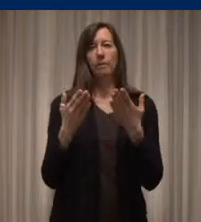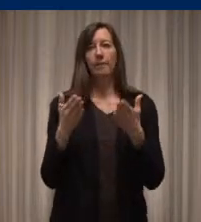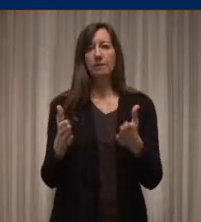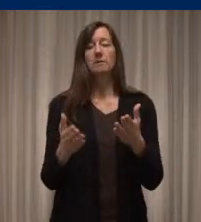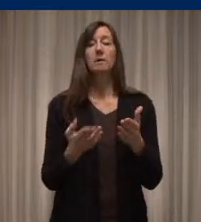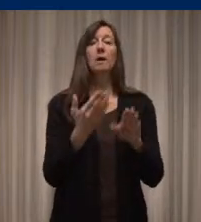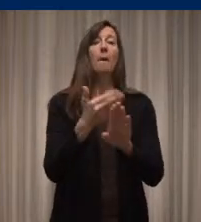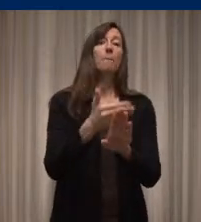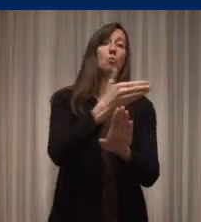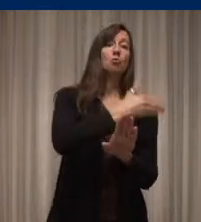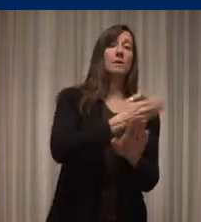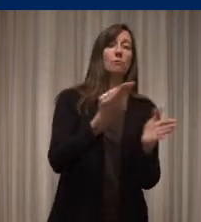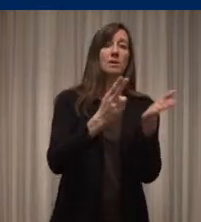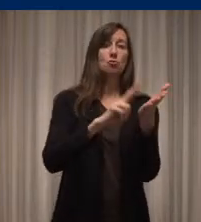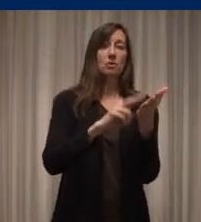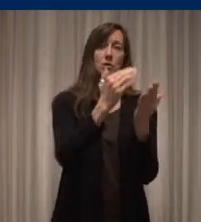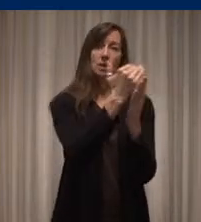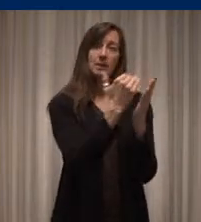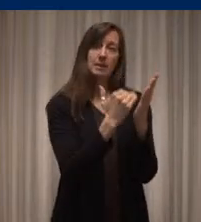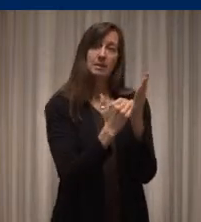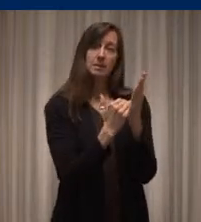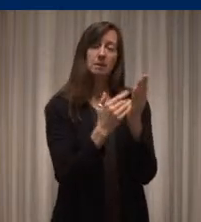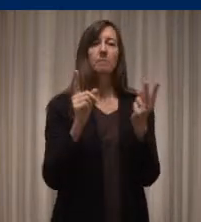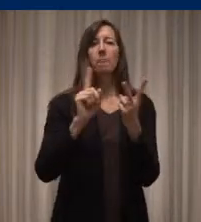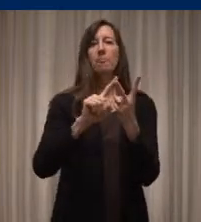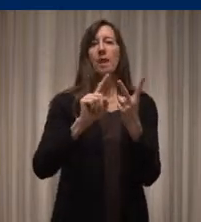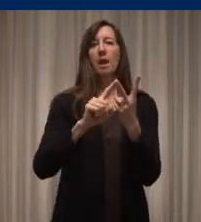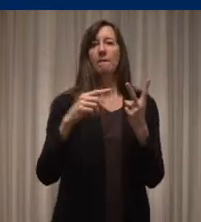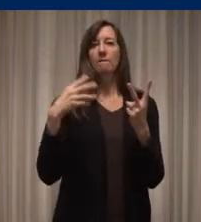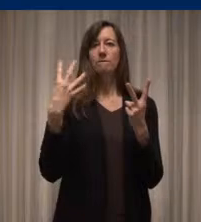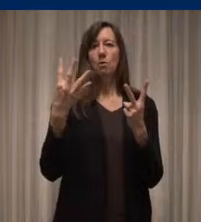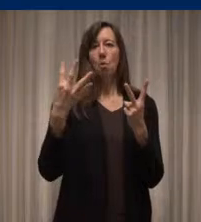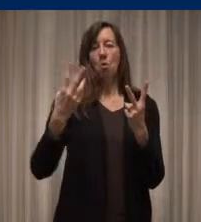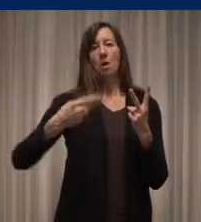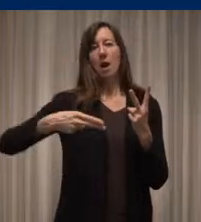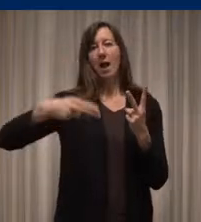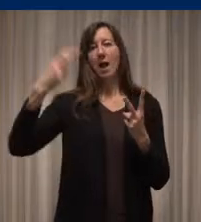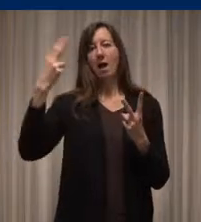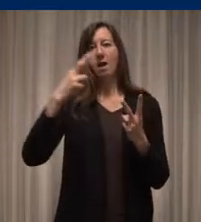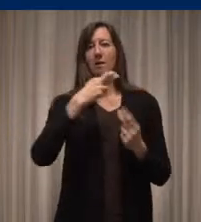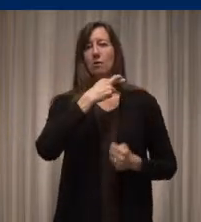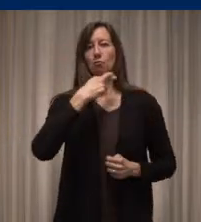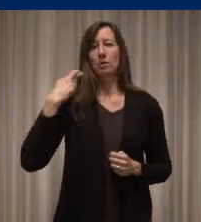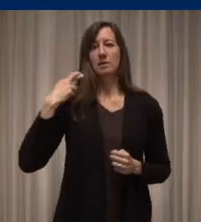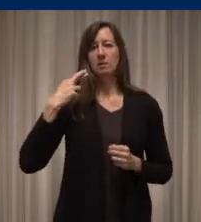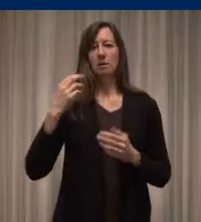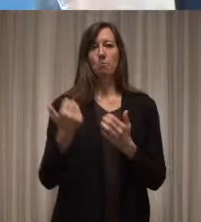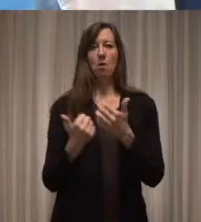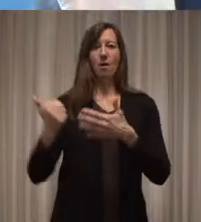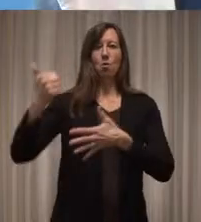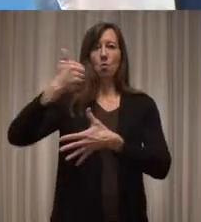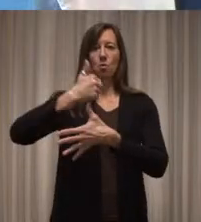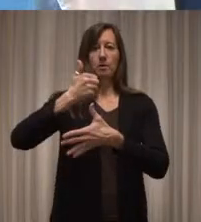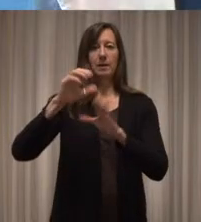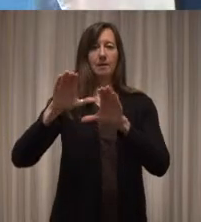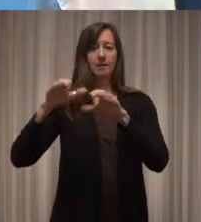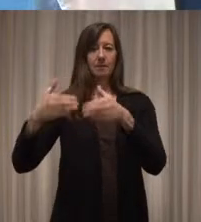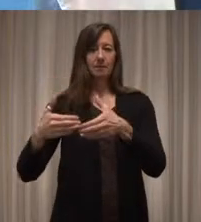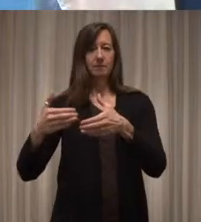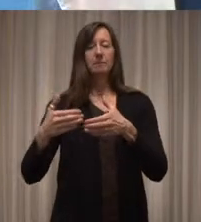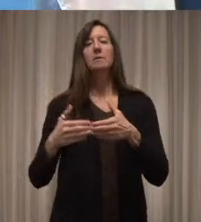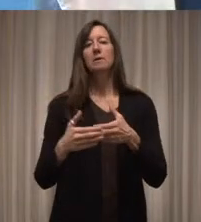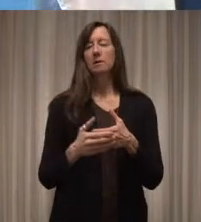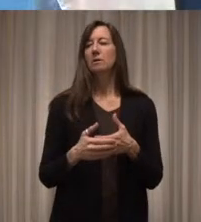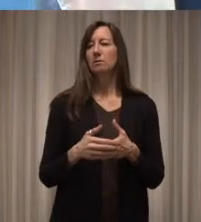of 4 high-risk priority groups. So everyone in the county will fit into one of these 4 groups, and that'll give you a